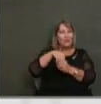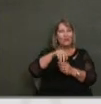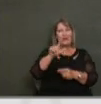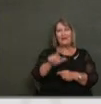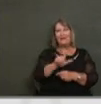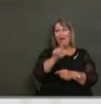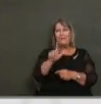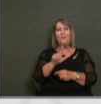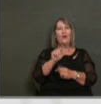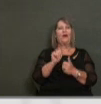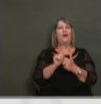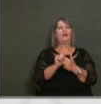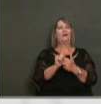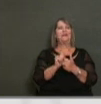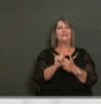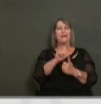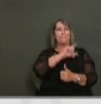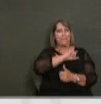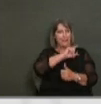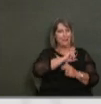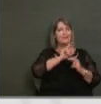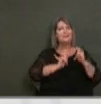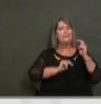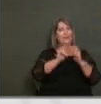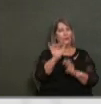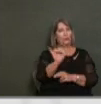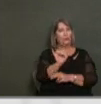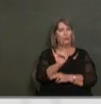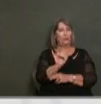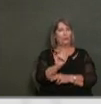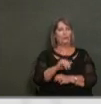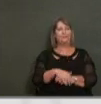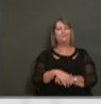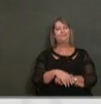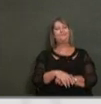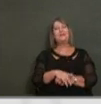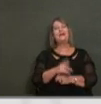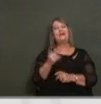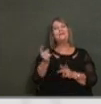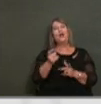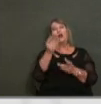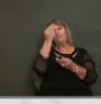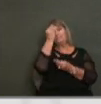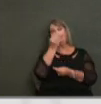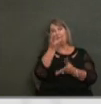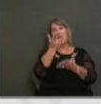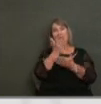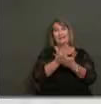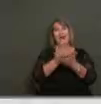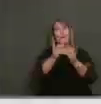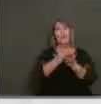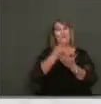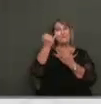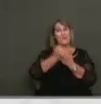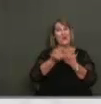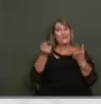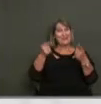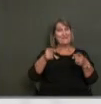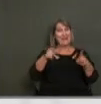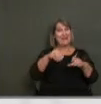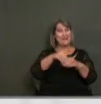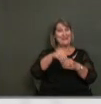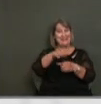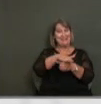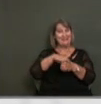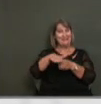and also police facilities. So to share with you some of the projects in District 7, there's a